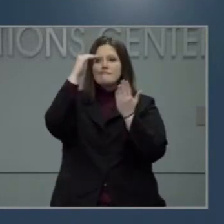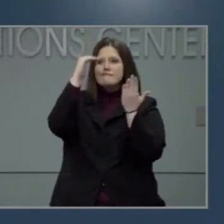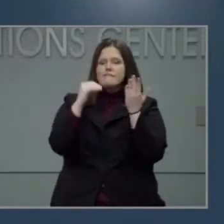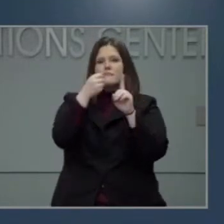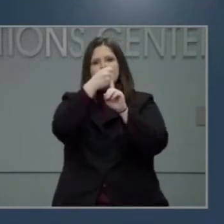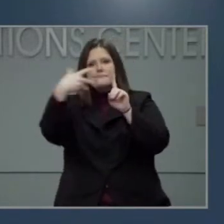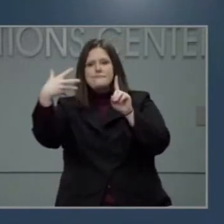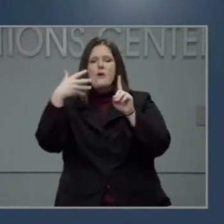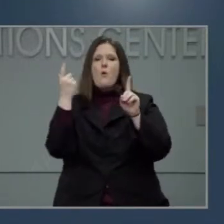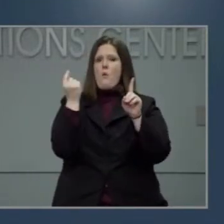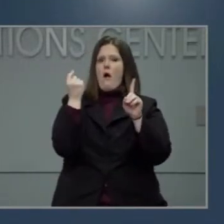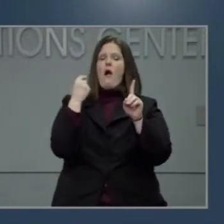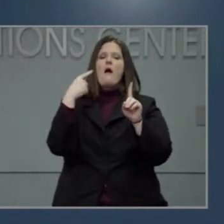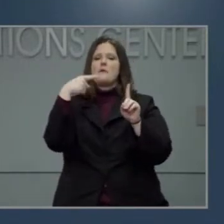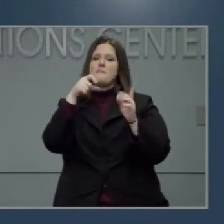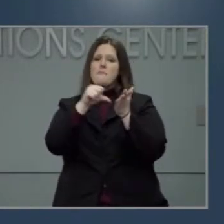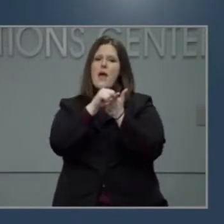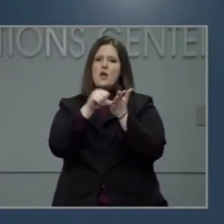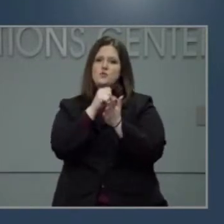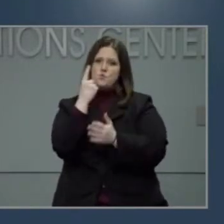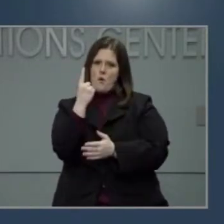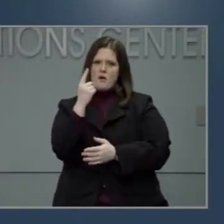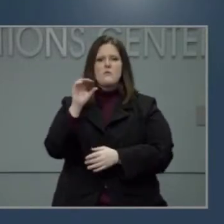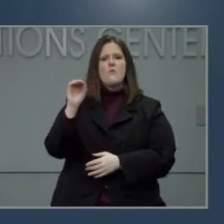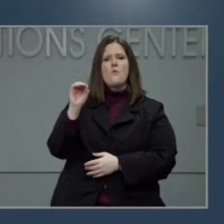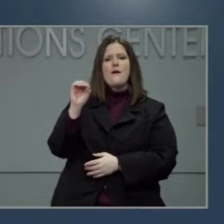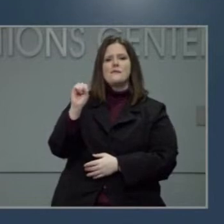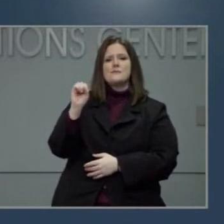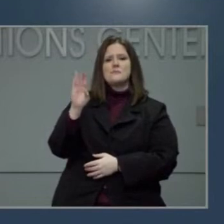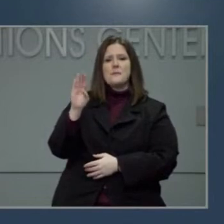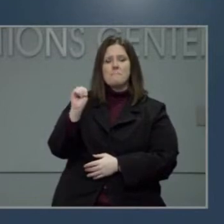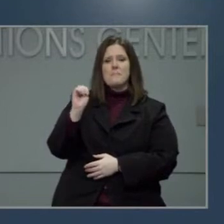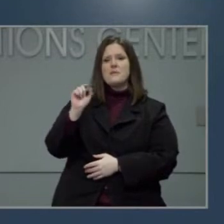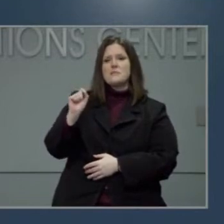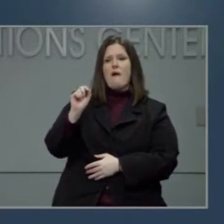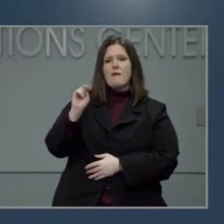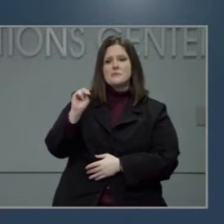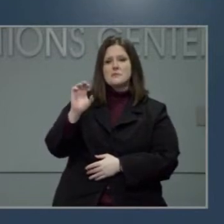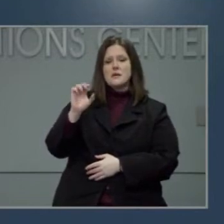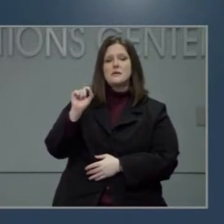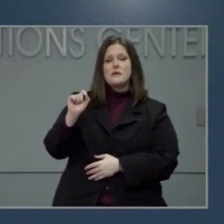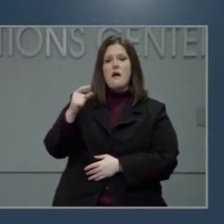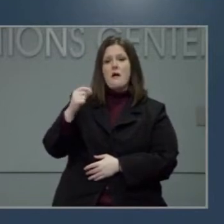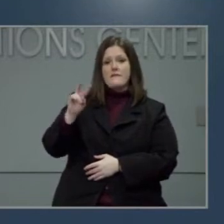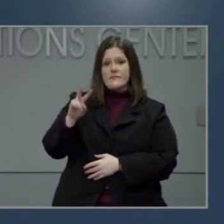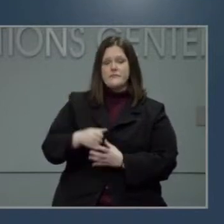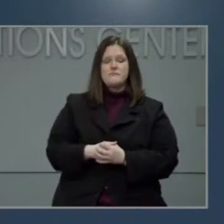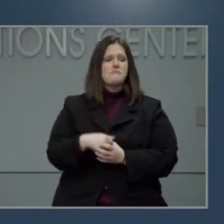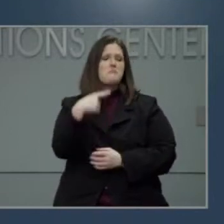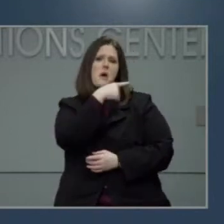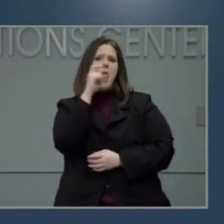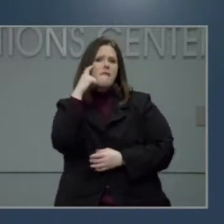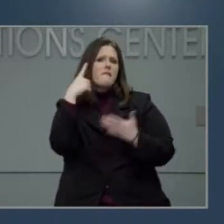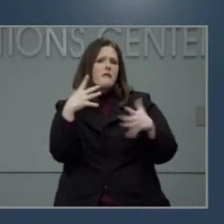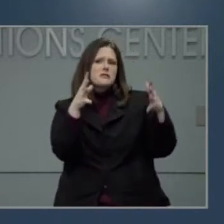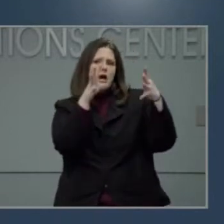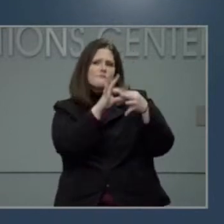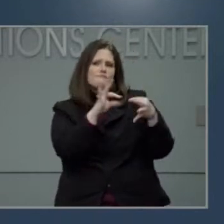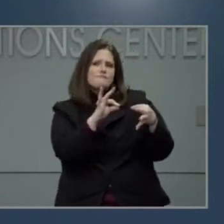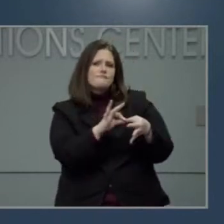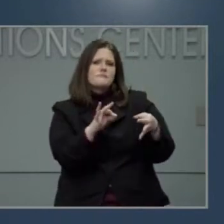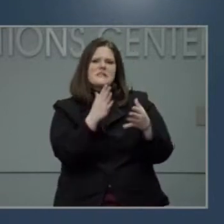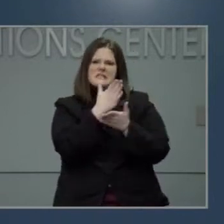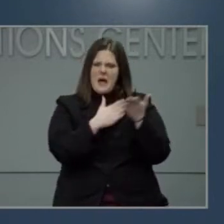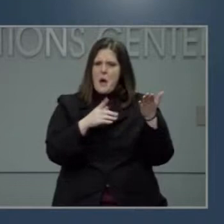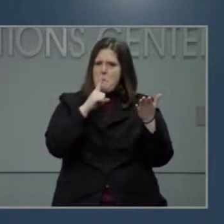document that the governor mentioned was on our website. The governor is also recommending a handful of other COVID-19 and